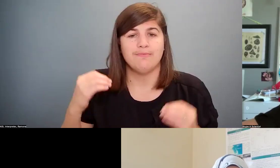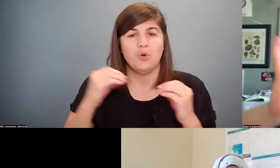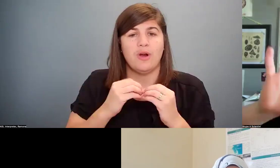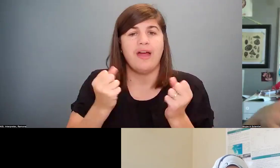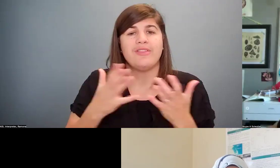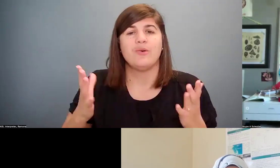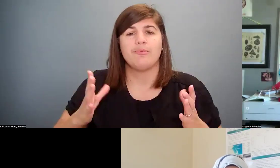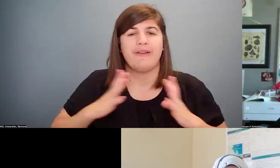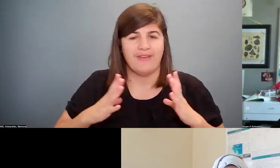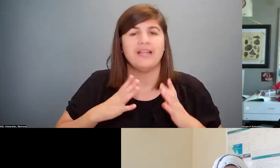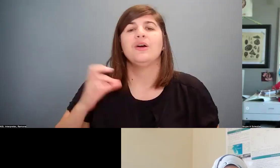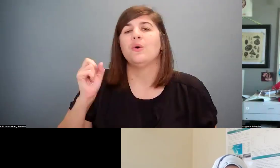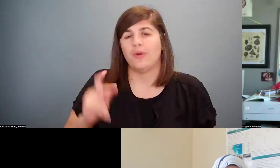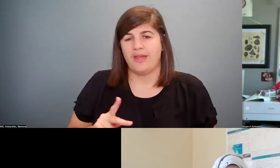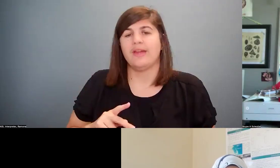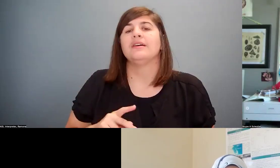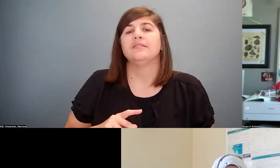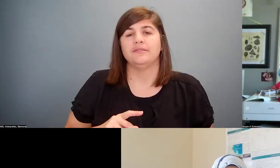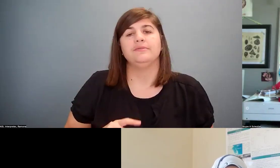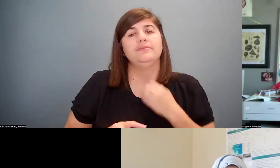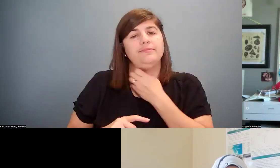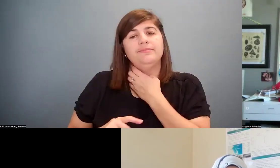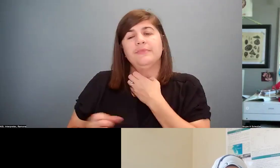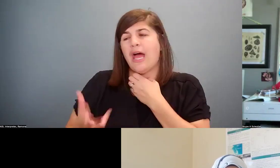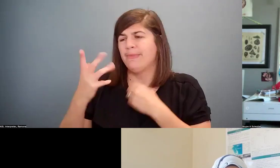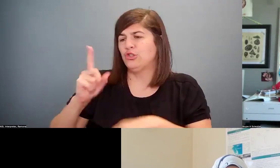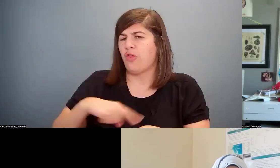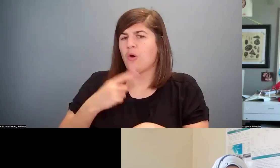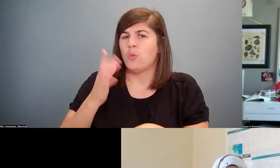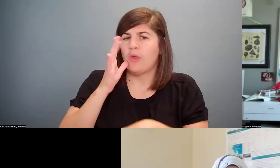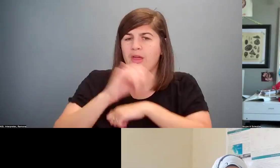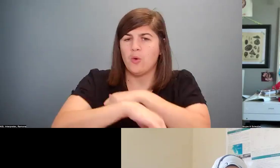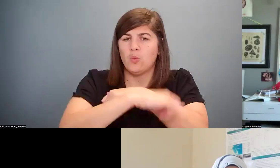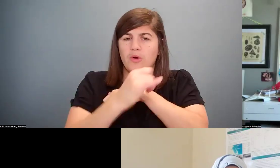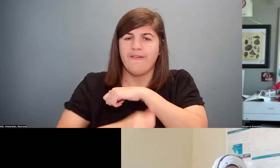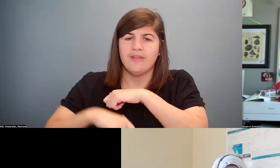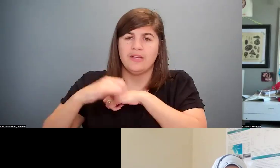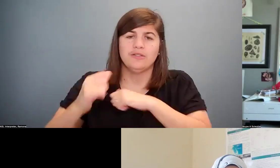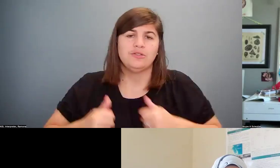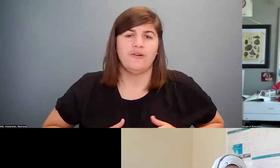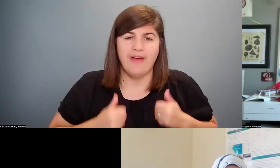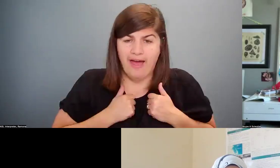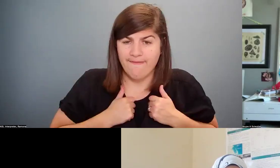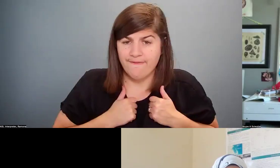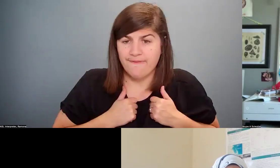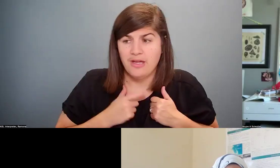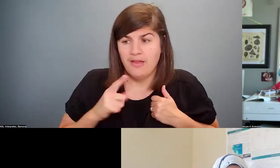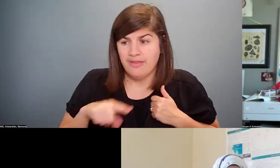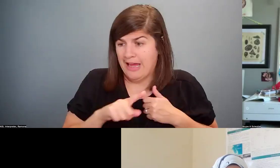fine. The question effectively was, how much longer will whales survive for? Are whales